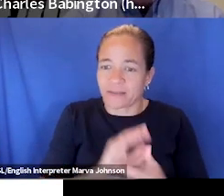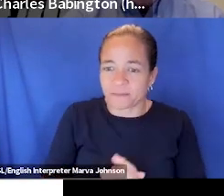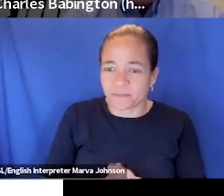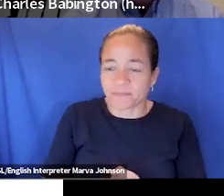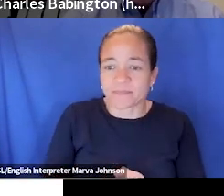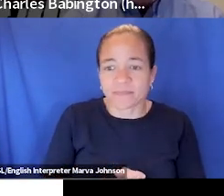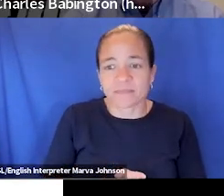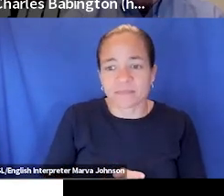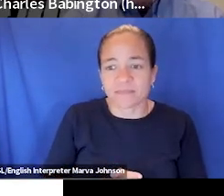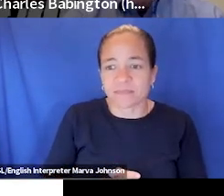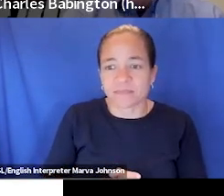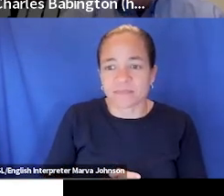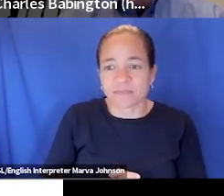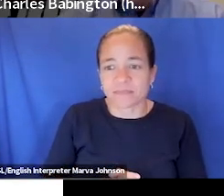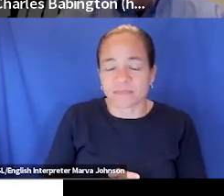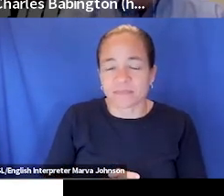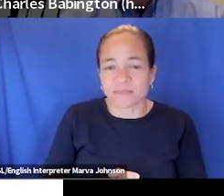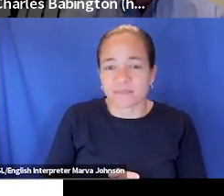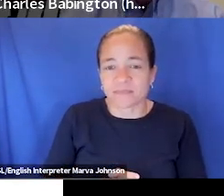I don't know why this stuff